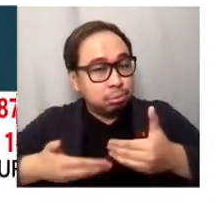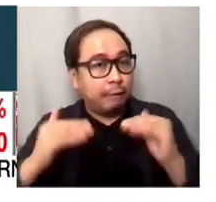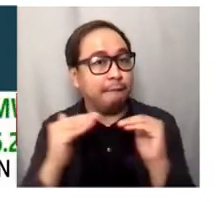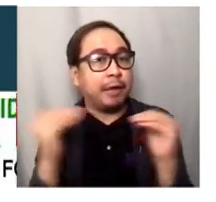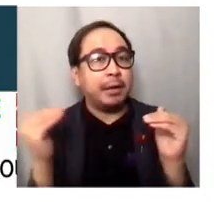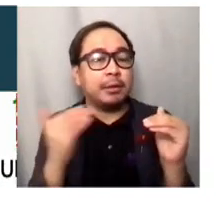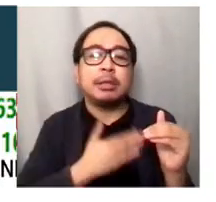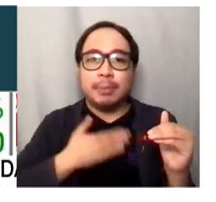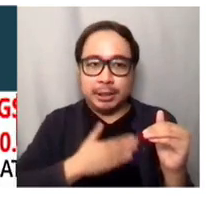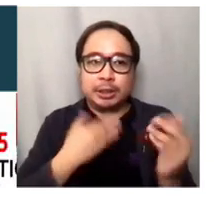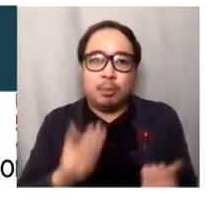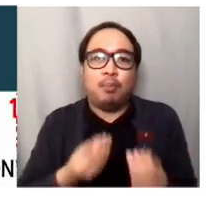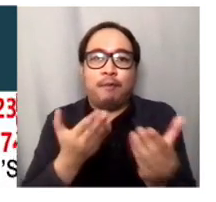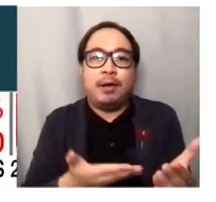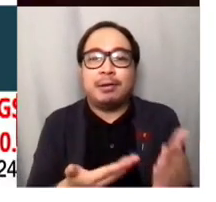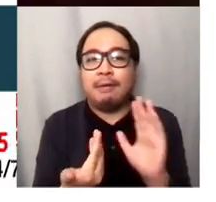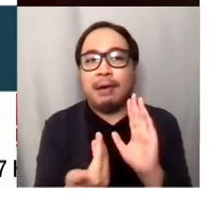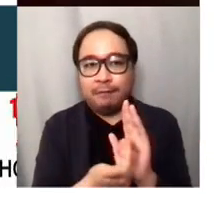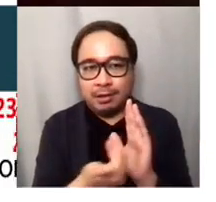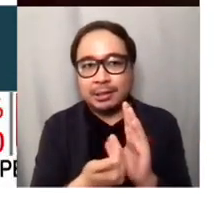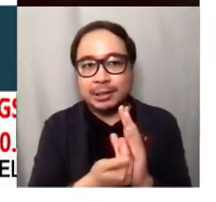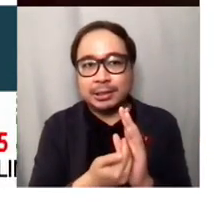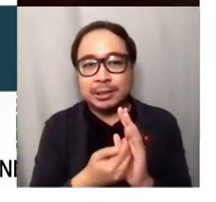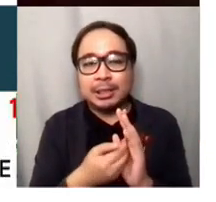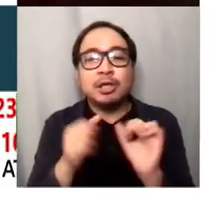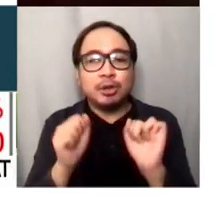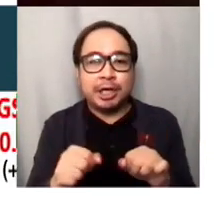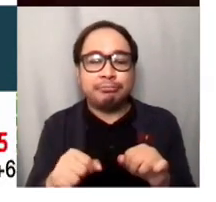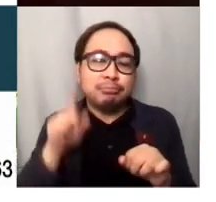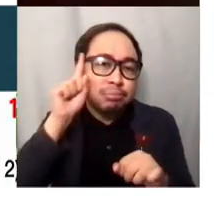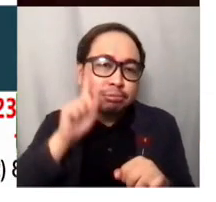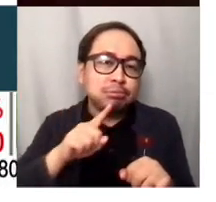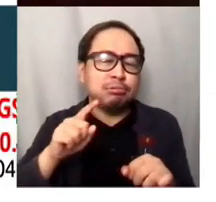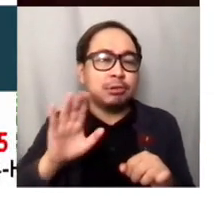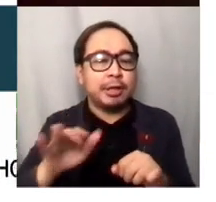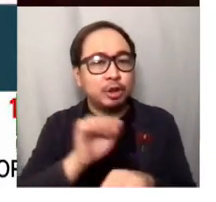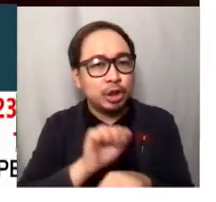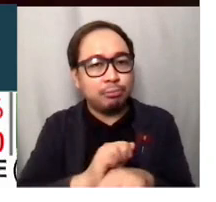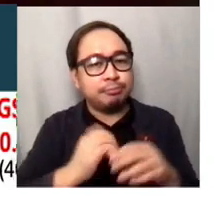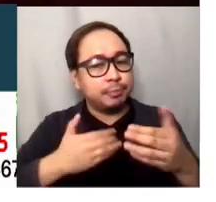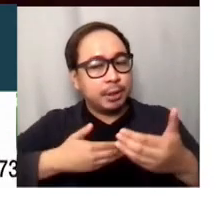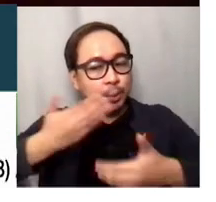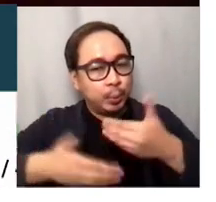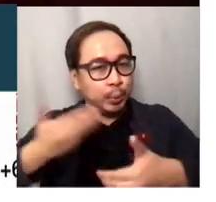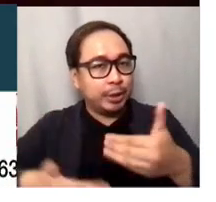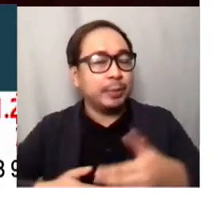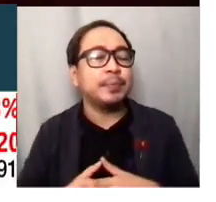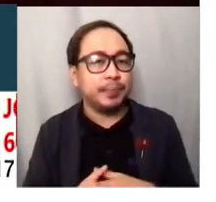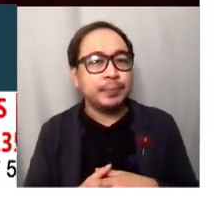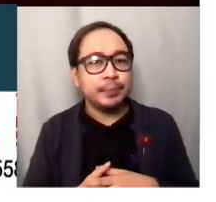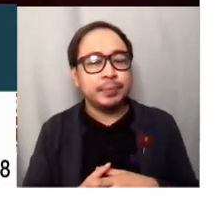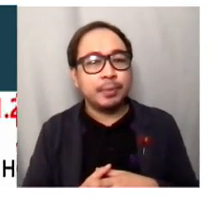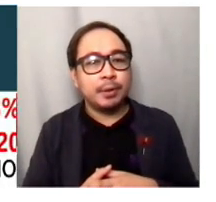the evidence and the truth so that they can do their jobs much better and much faster. Please don't target them.